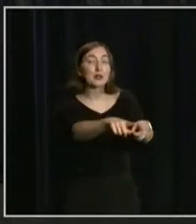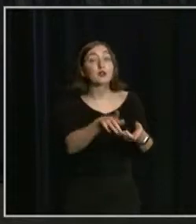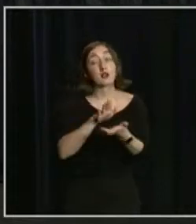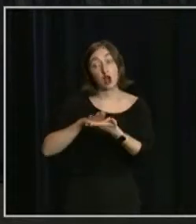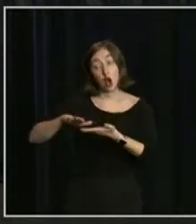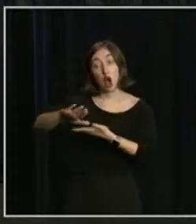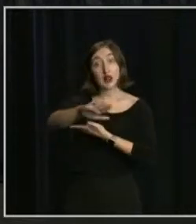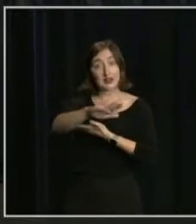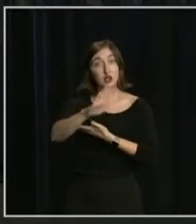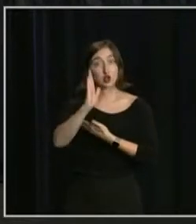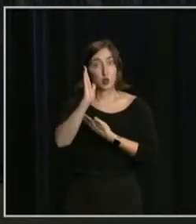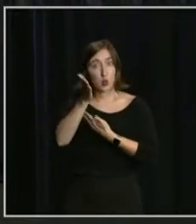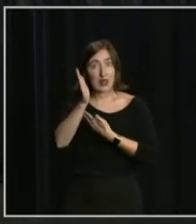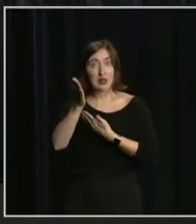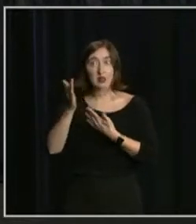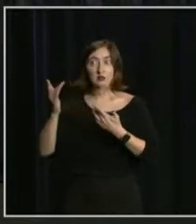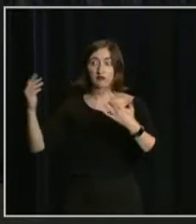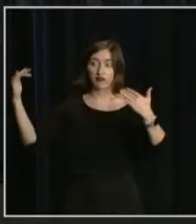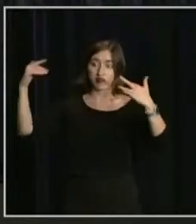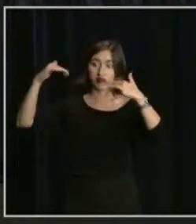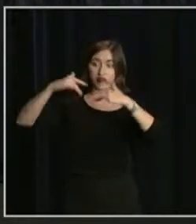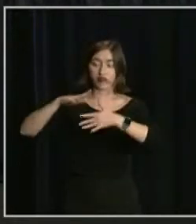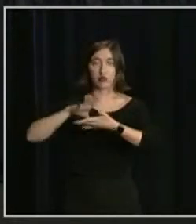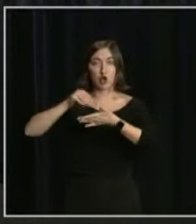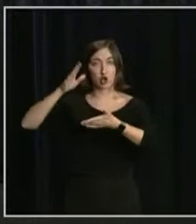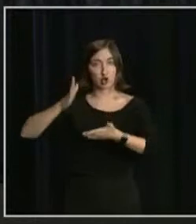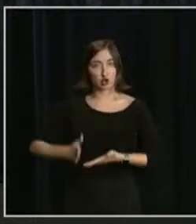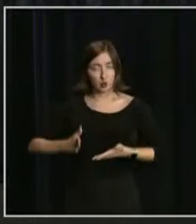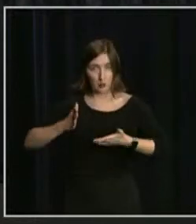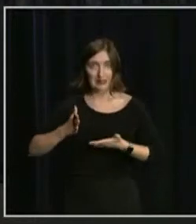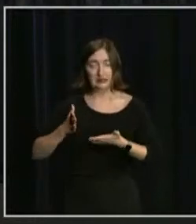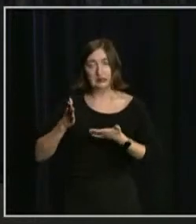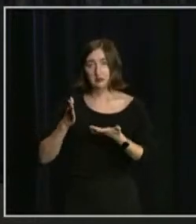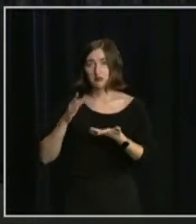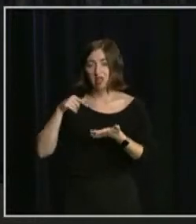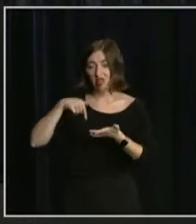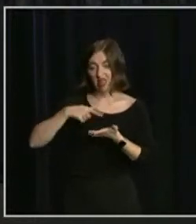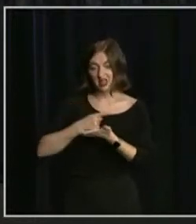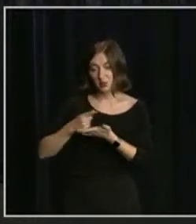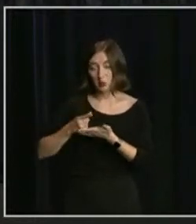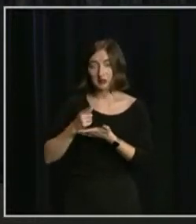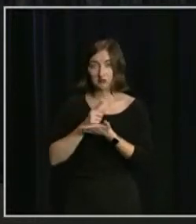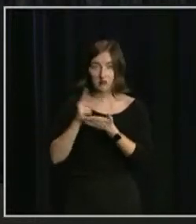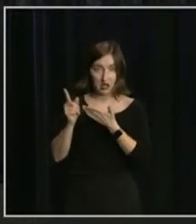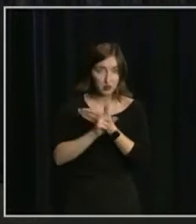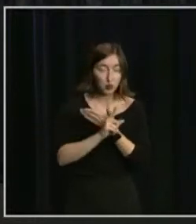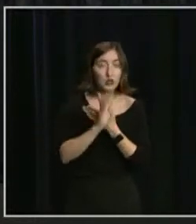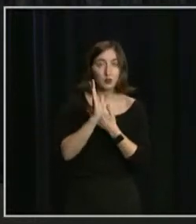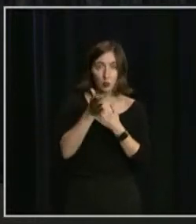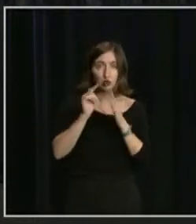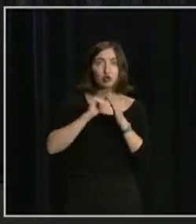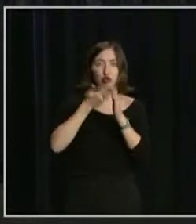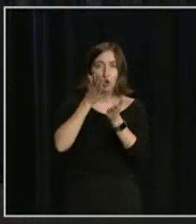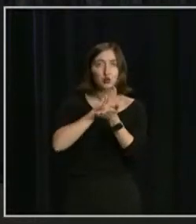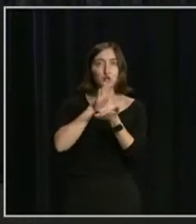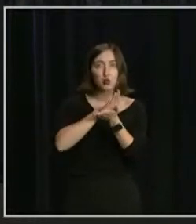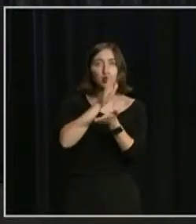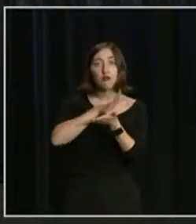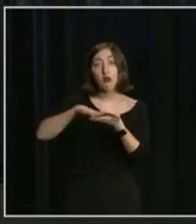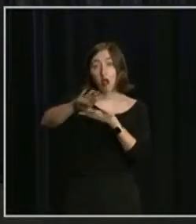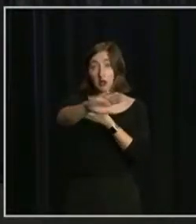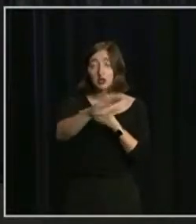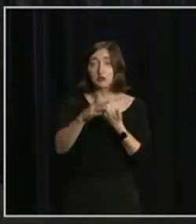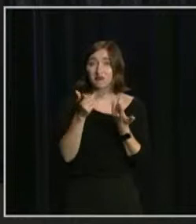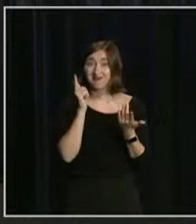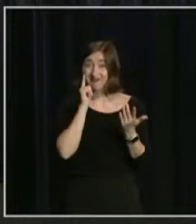all anticipating or preparing for even more cases that could be reported or more hospitalizations? And if so, is